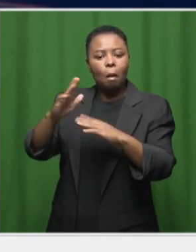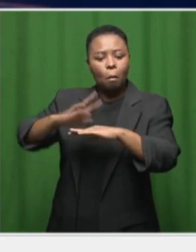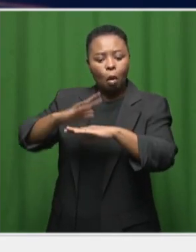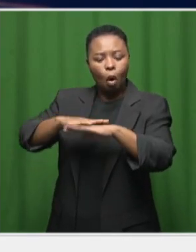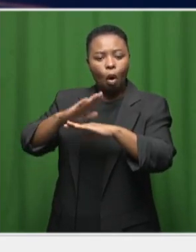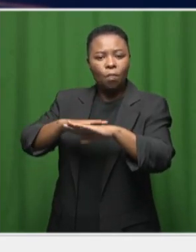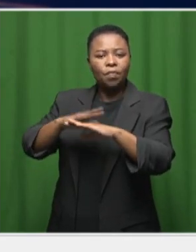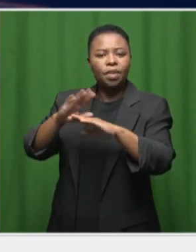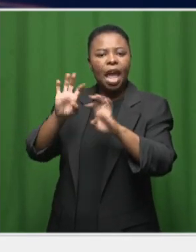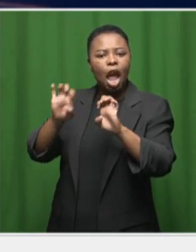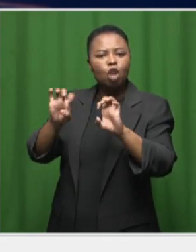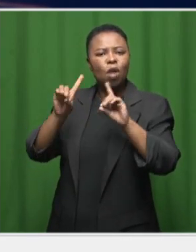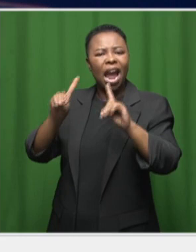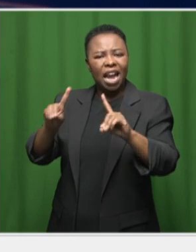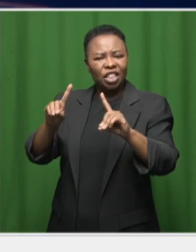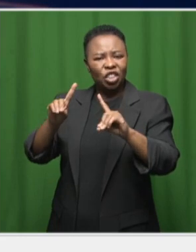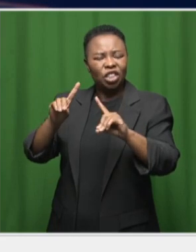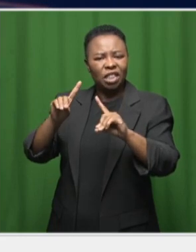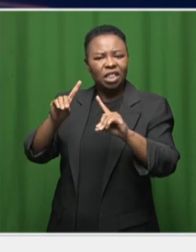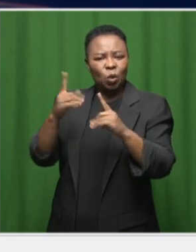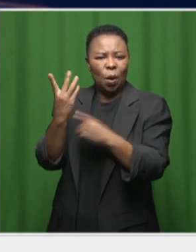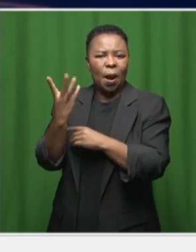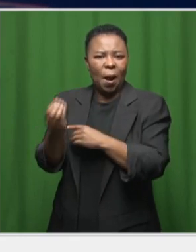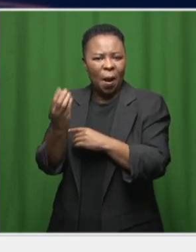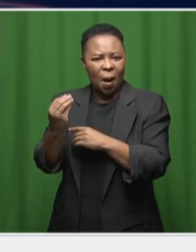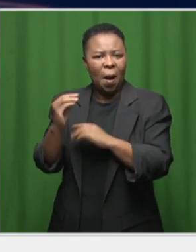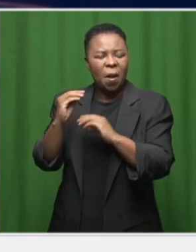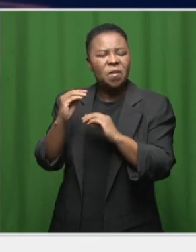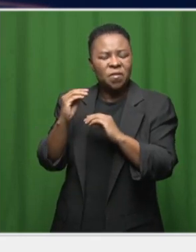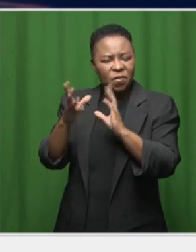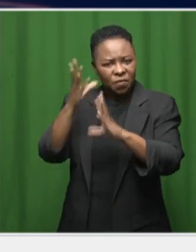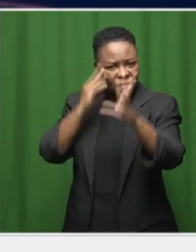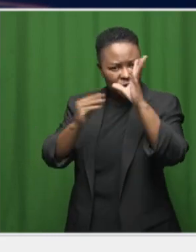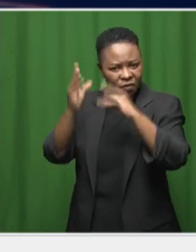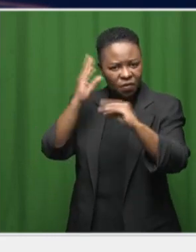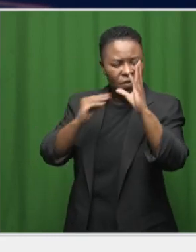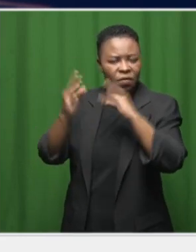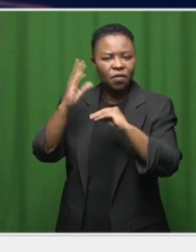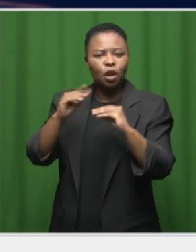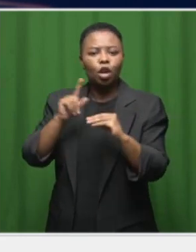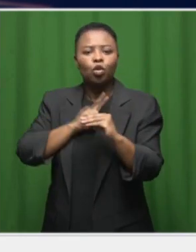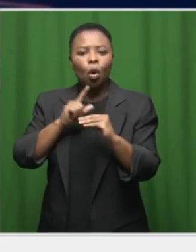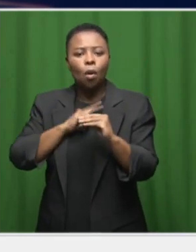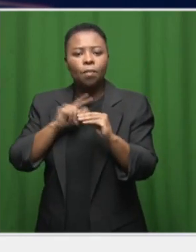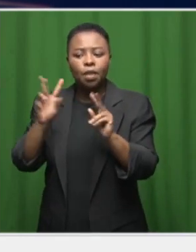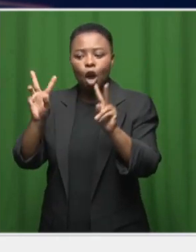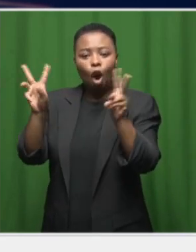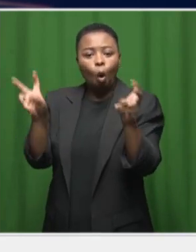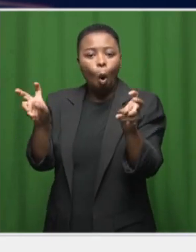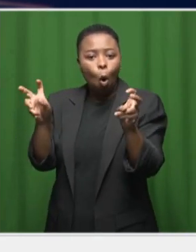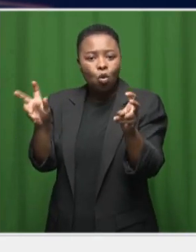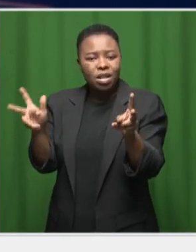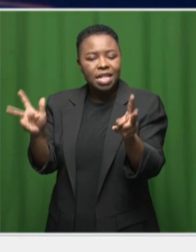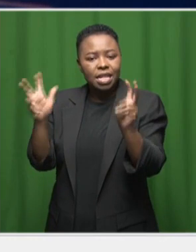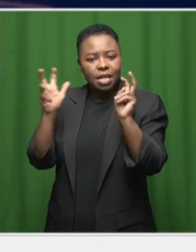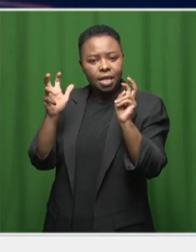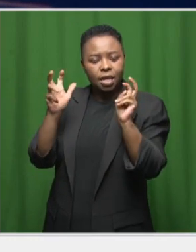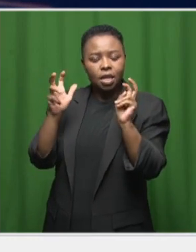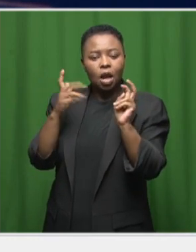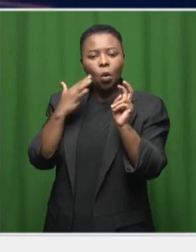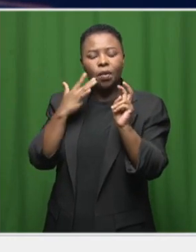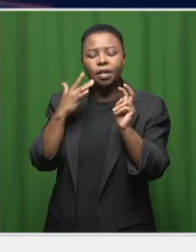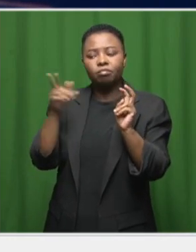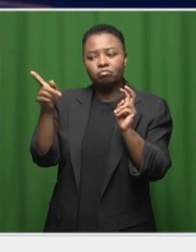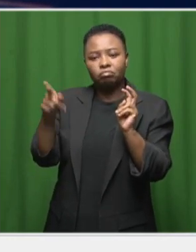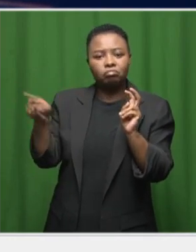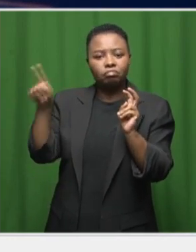And then what made me to come up with these quotes is that every time when they express a